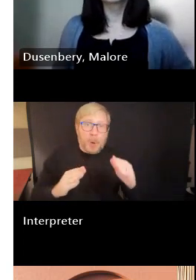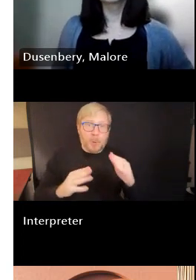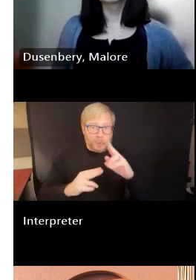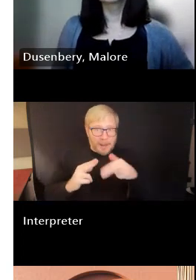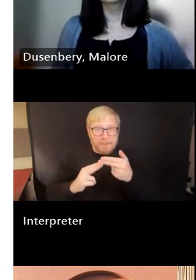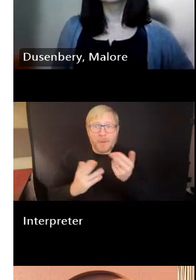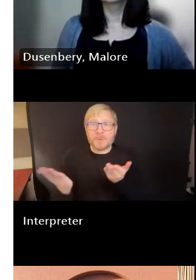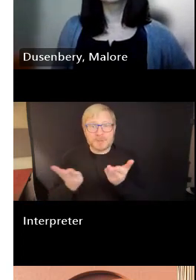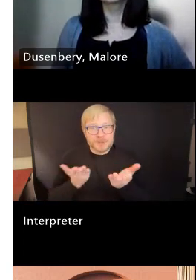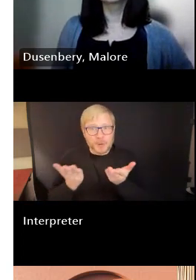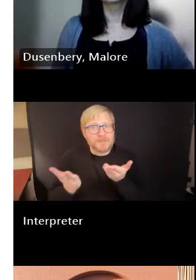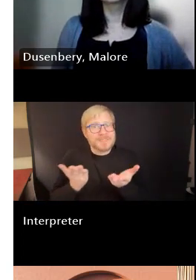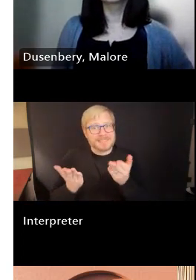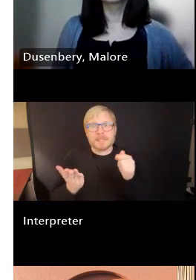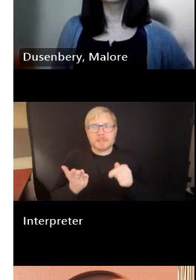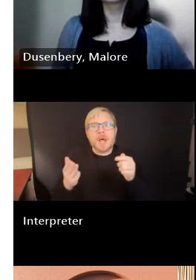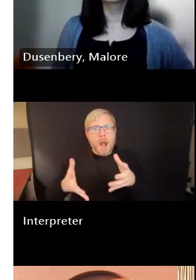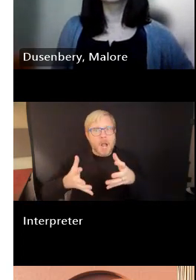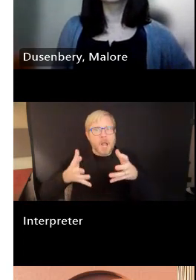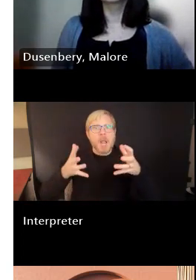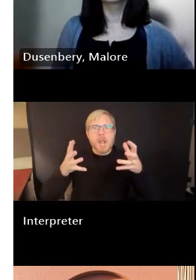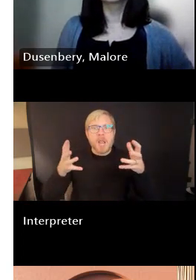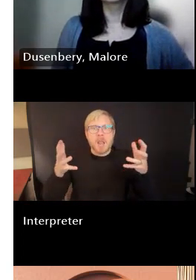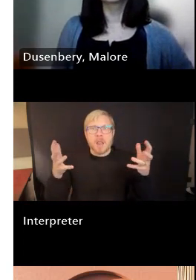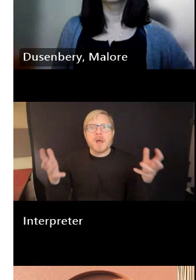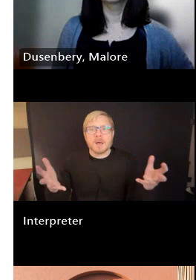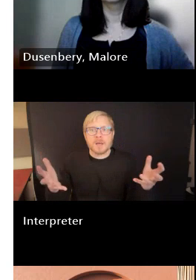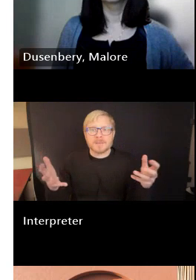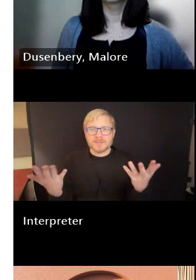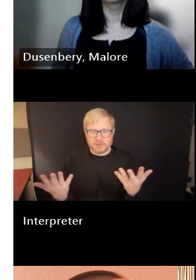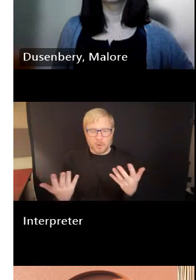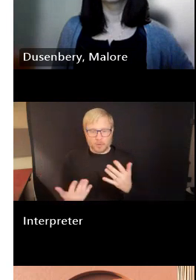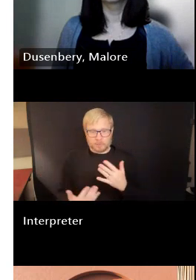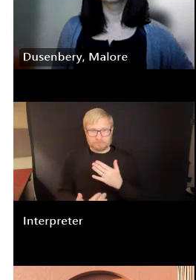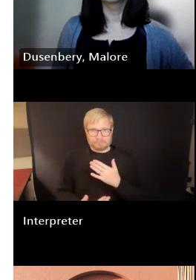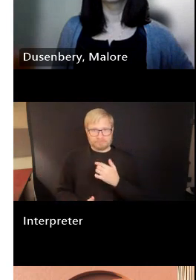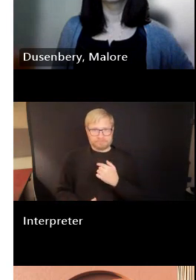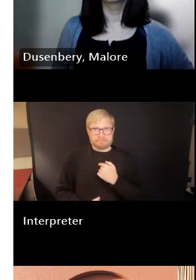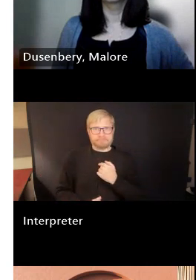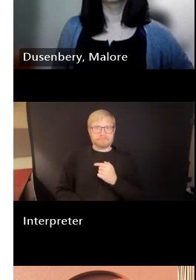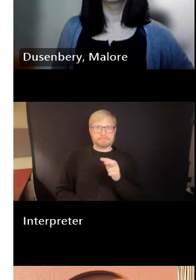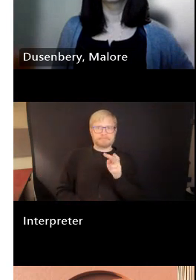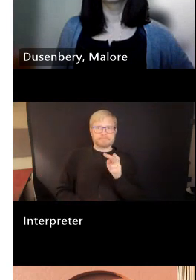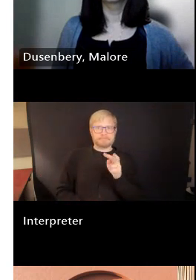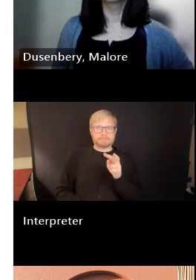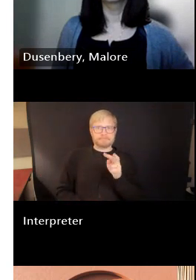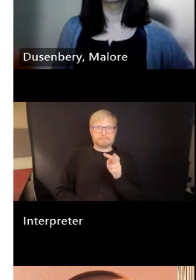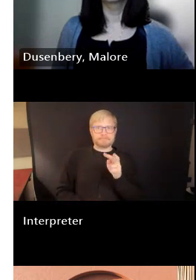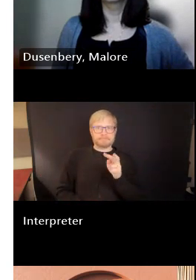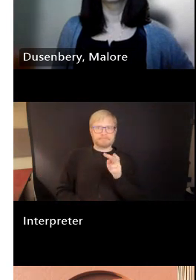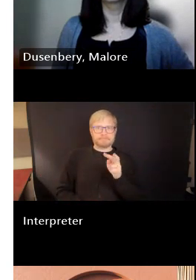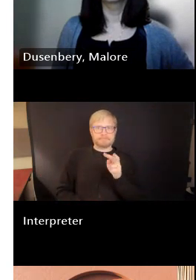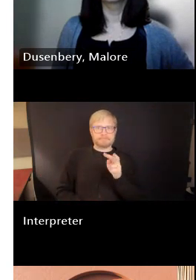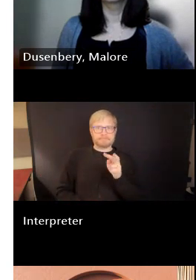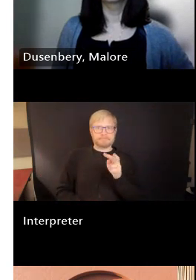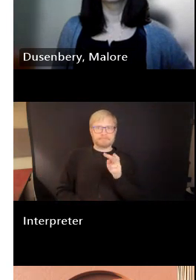I think what I have seen is that participation in